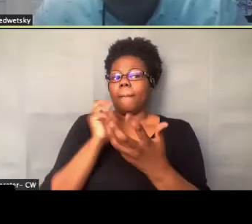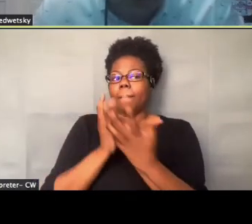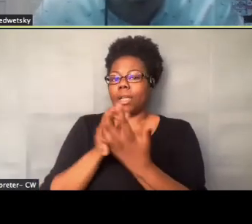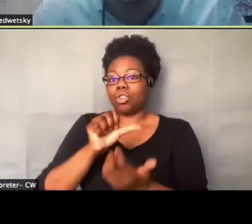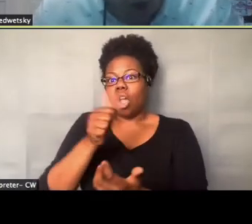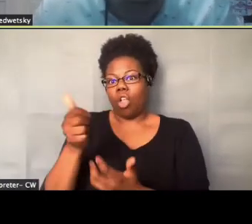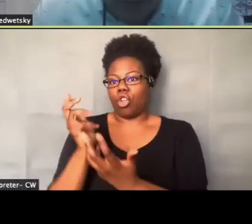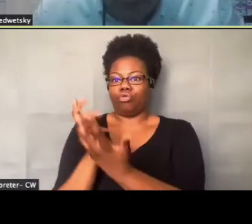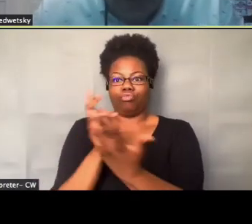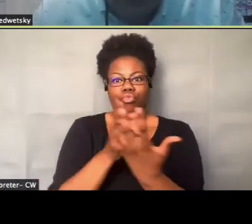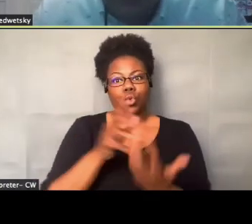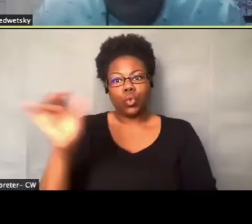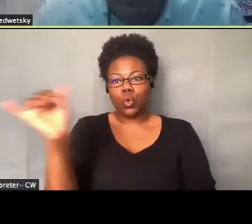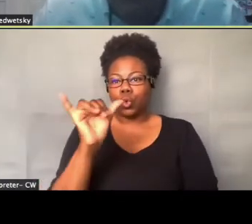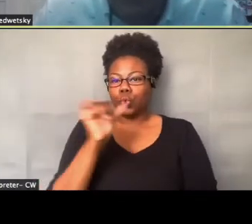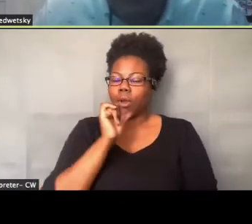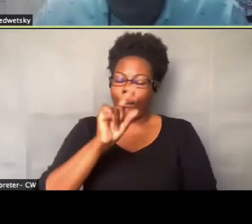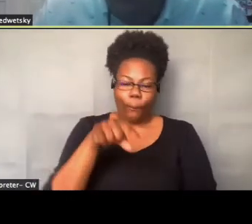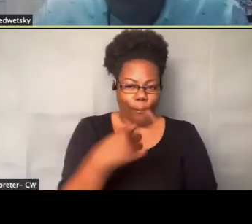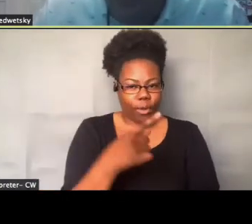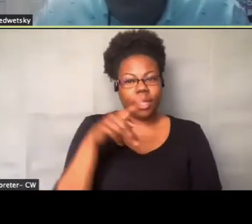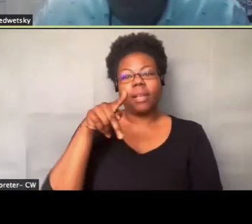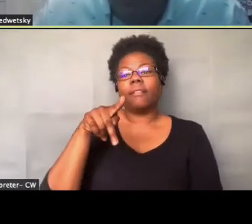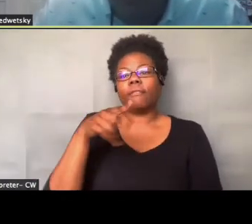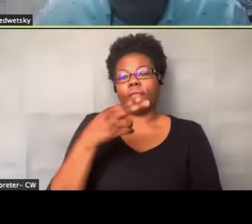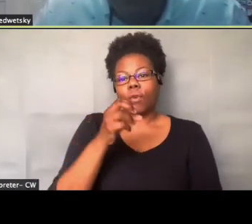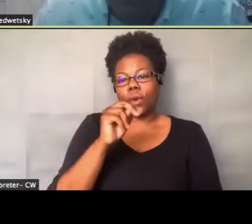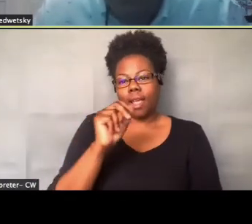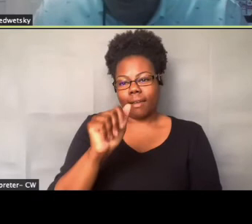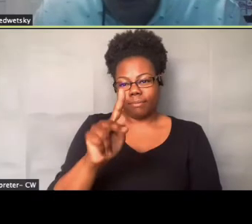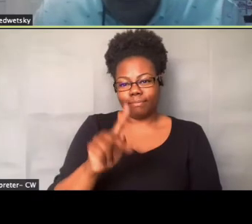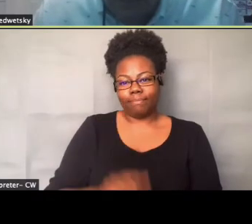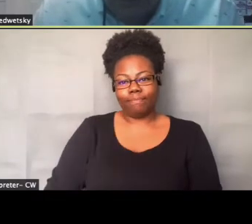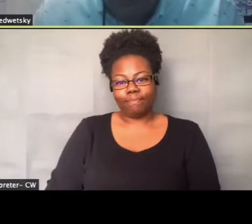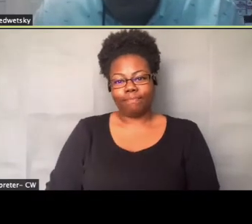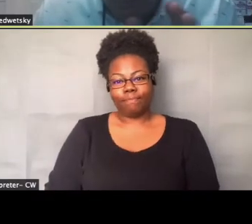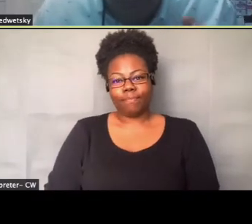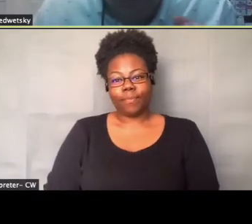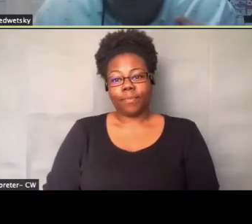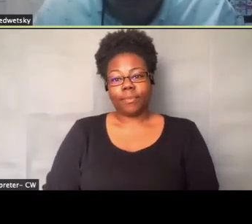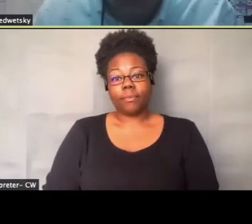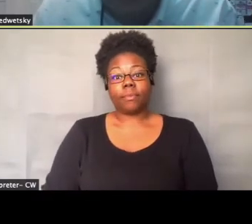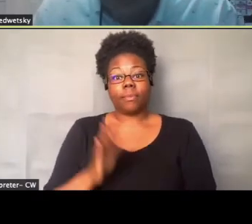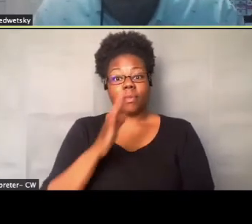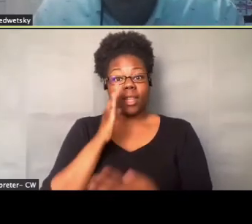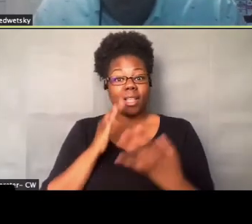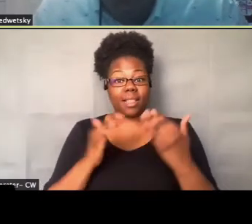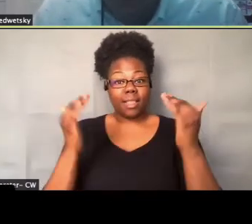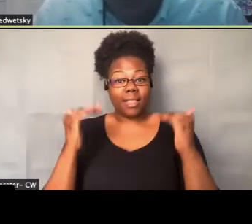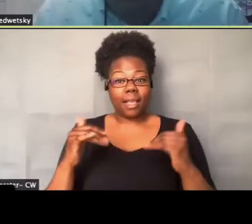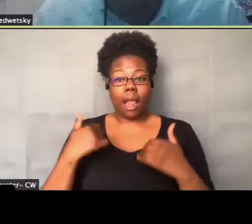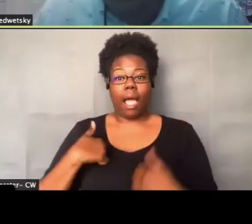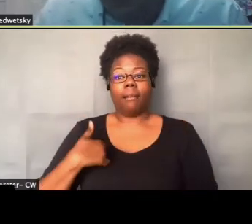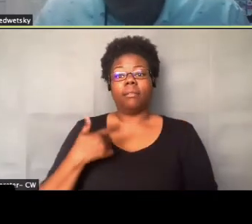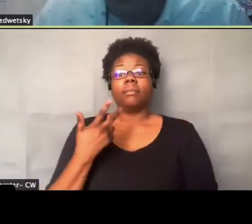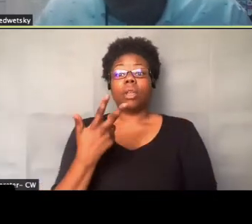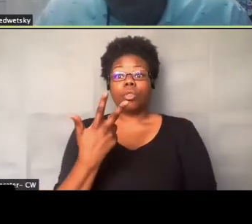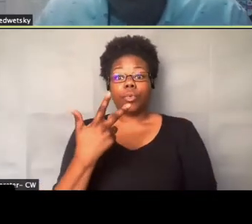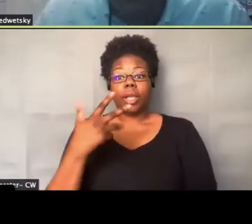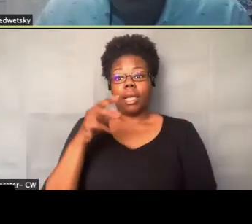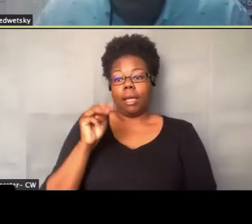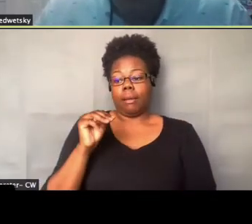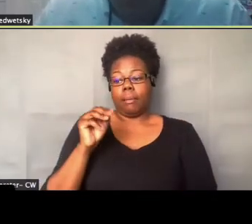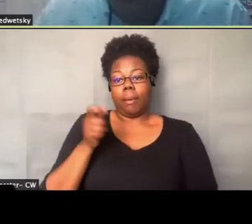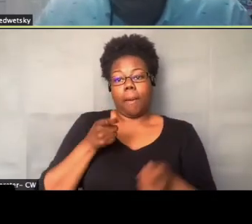so 360 degrees; directional, so it can zoom in a certain angle; or ultra zoom